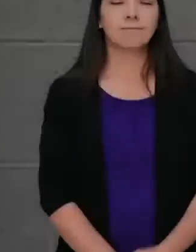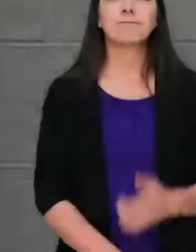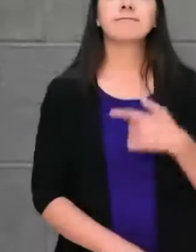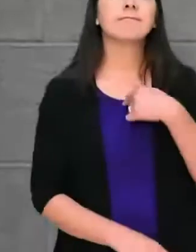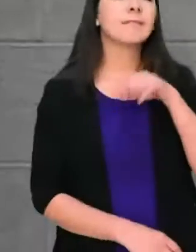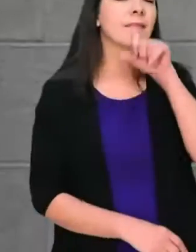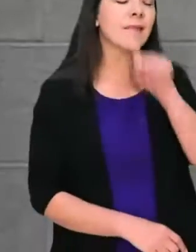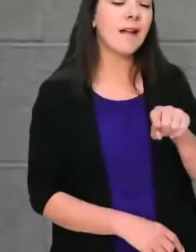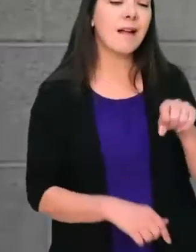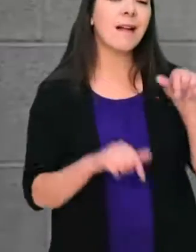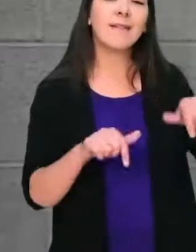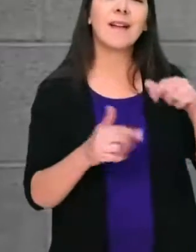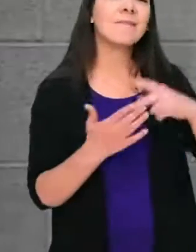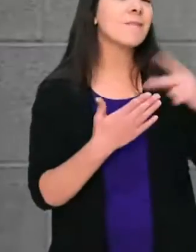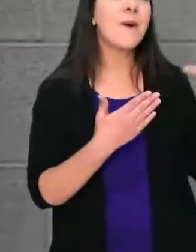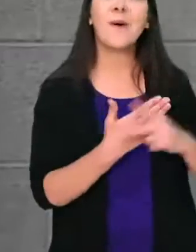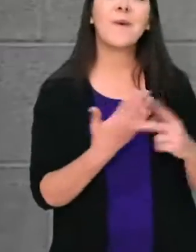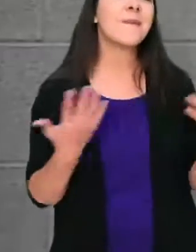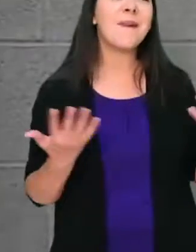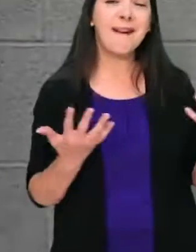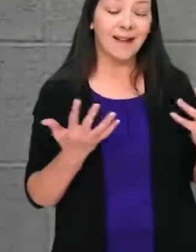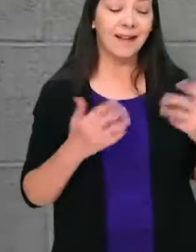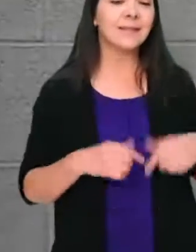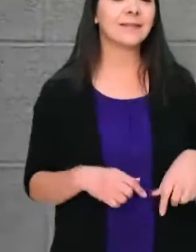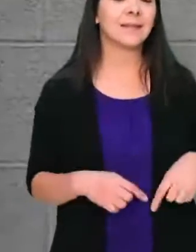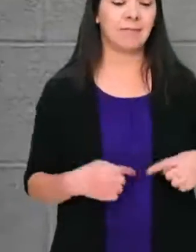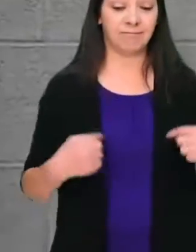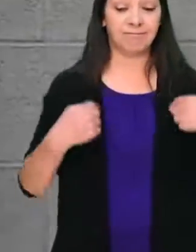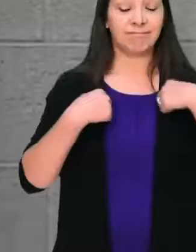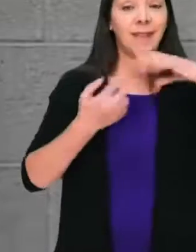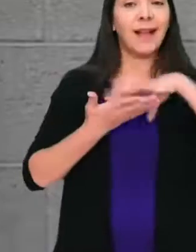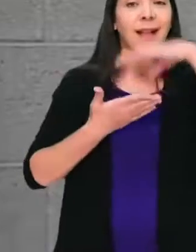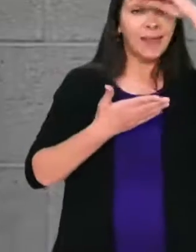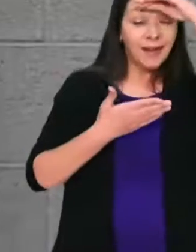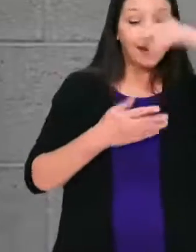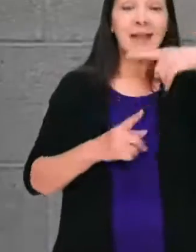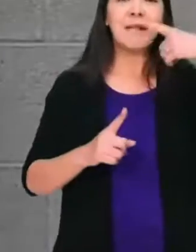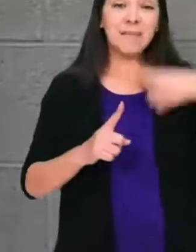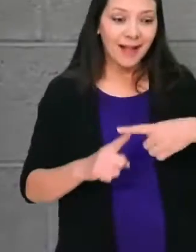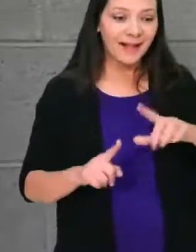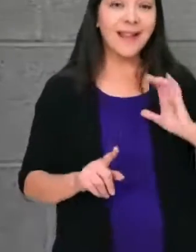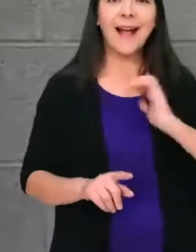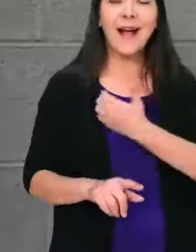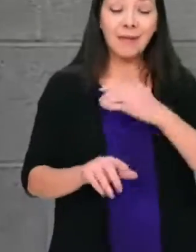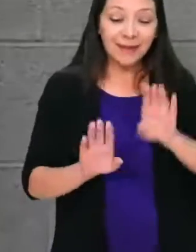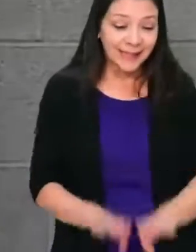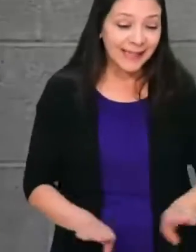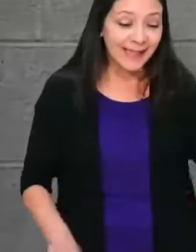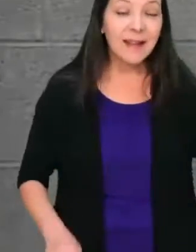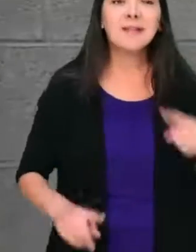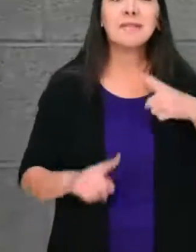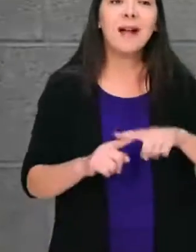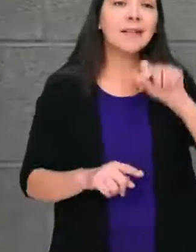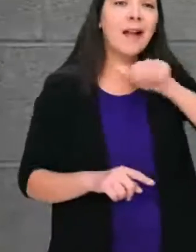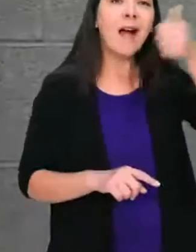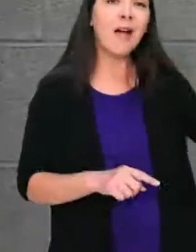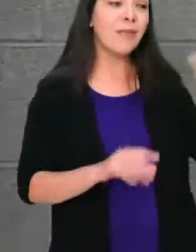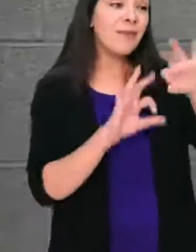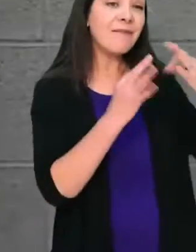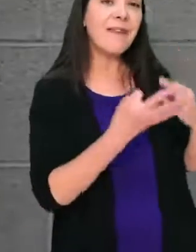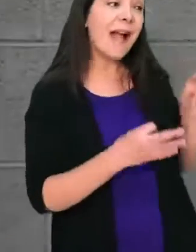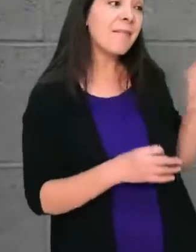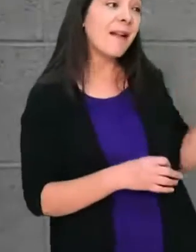day? What I love about the program is that not only us are learning, but the kids and the other extended